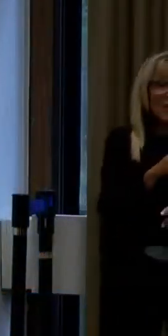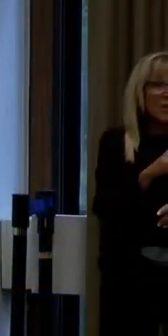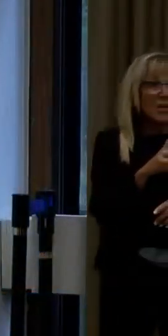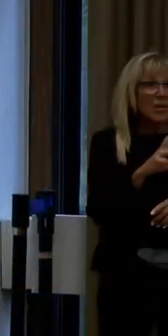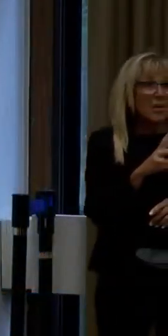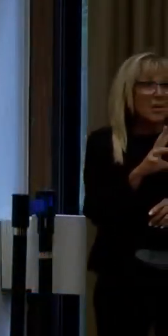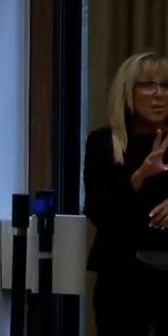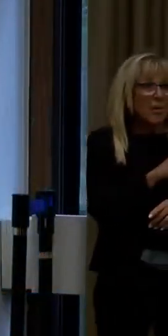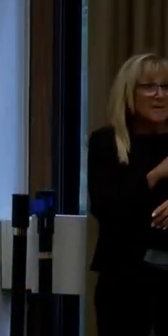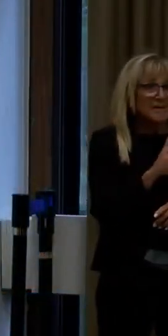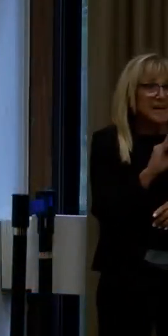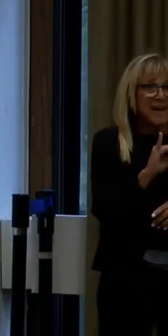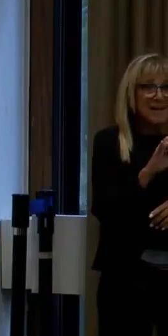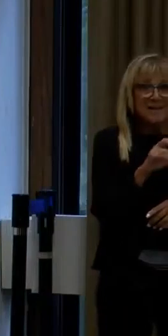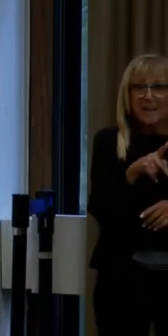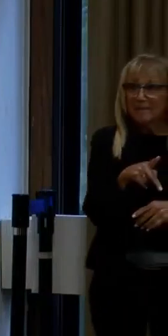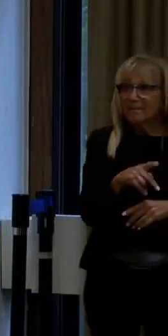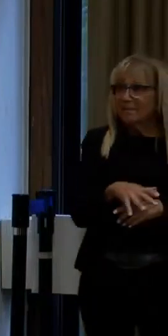Summer.